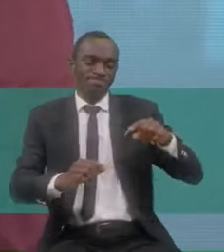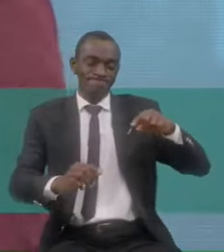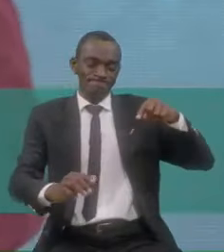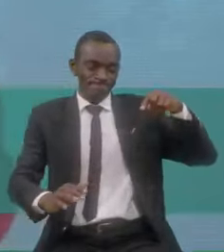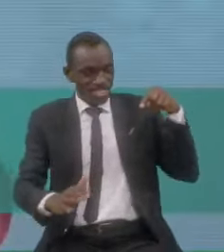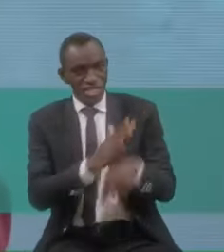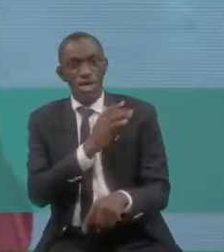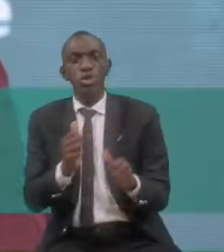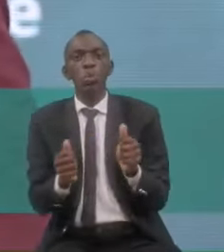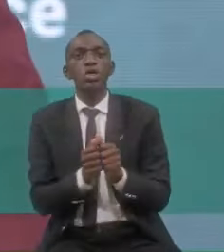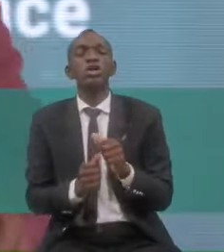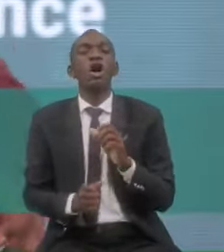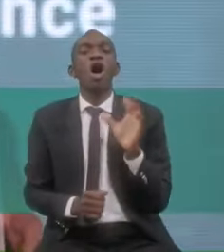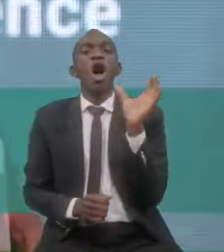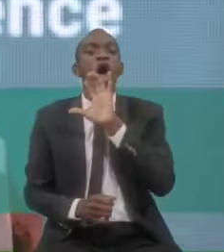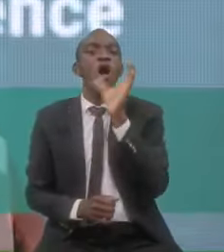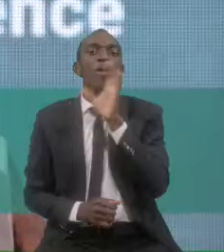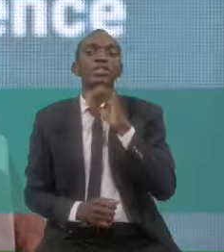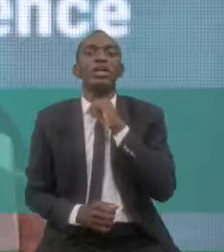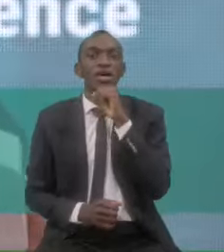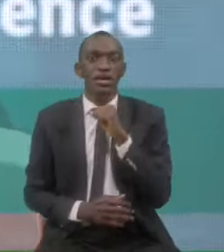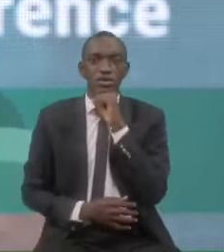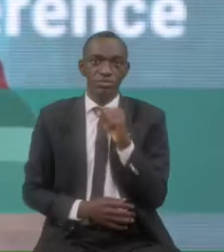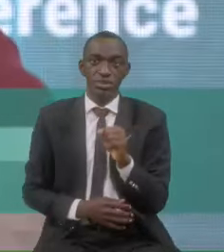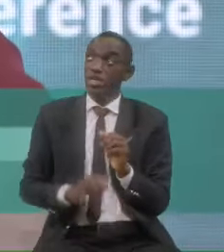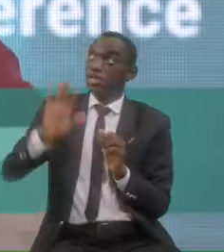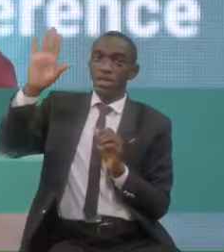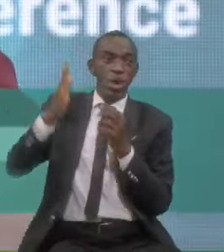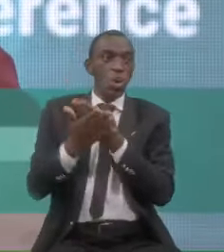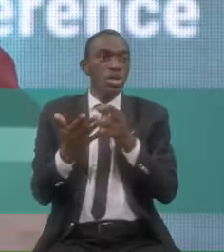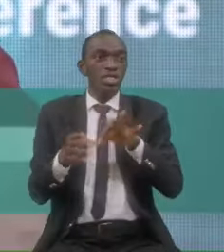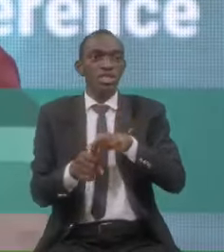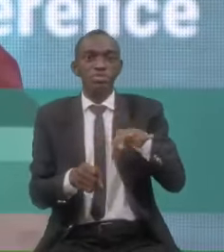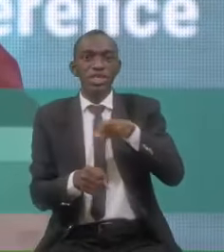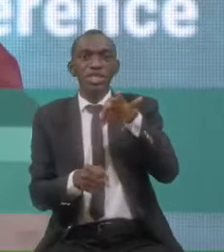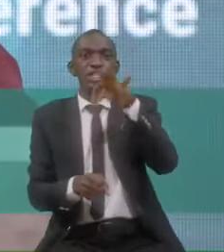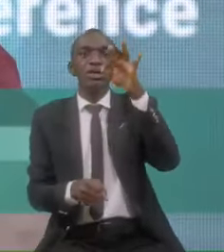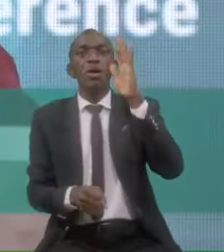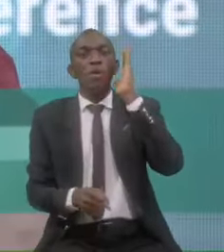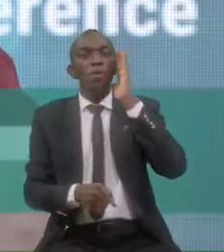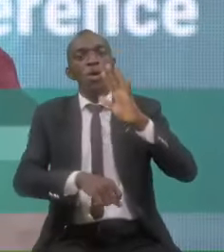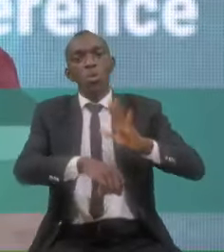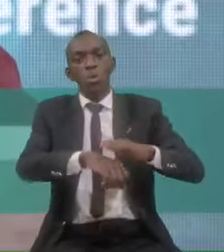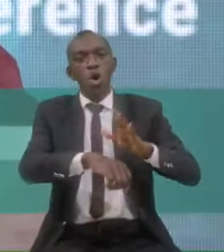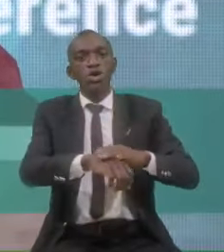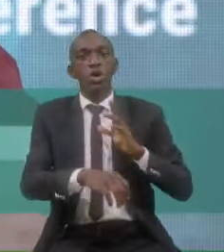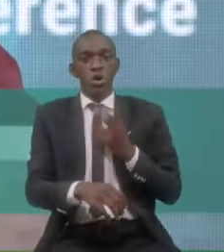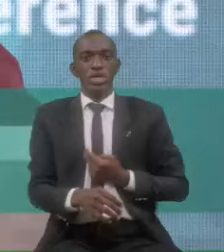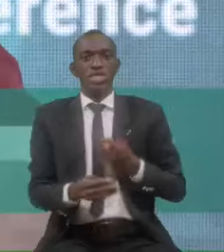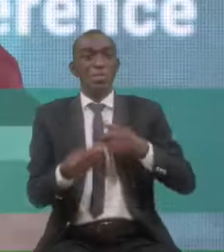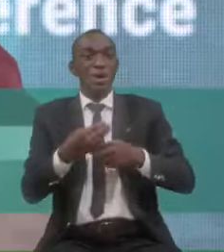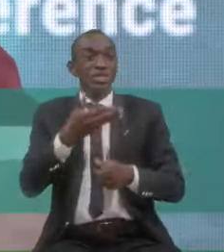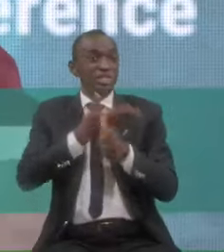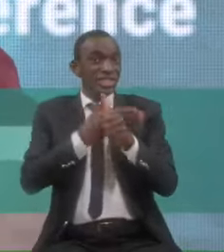iron. The Holy Spirit will warn us of dangers to come. And the danger will not